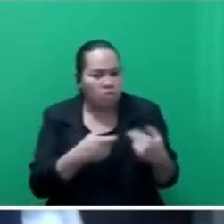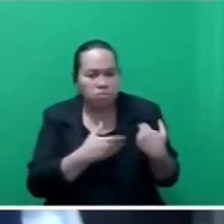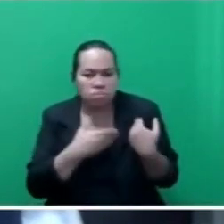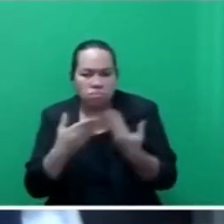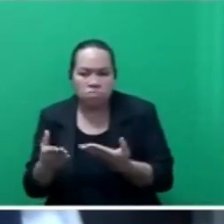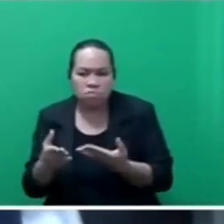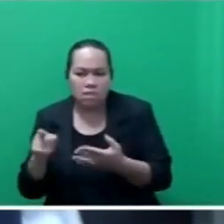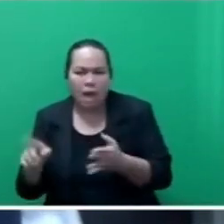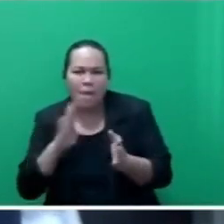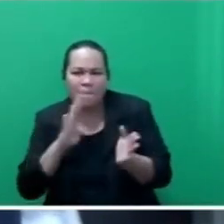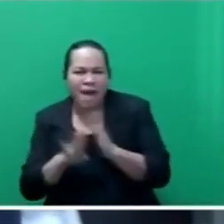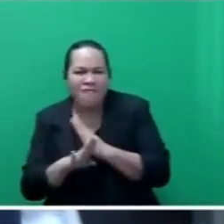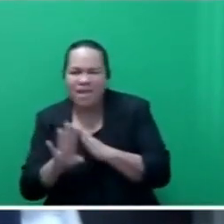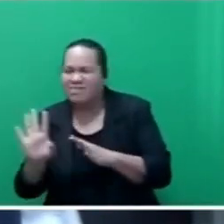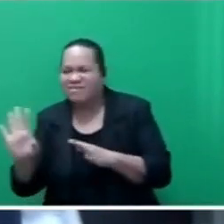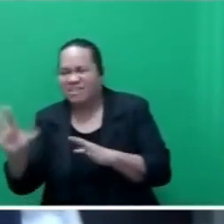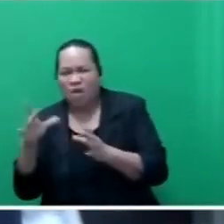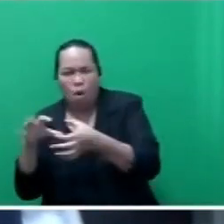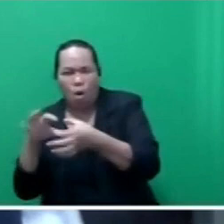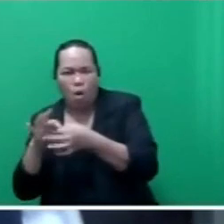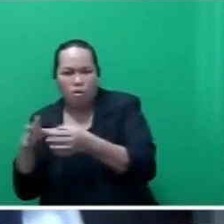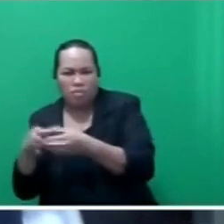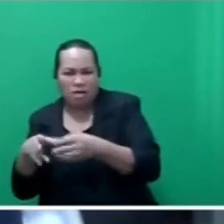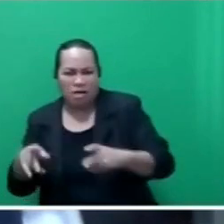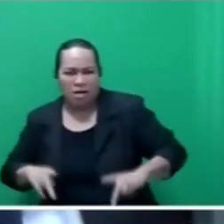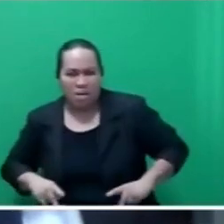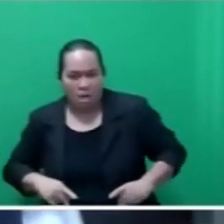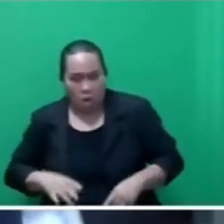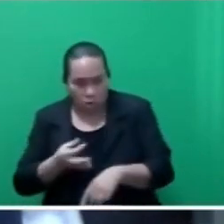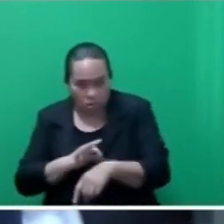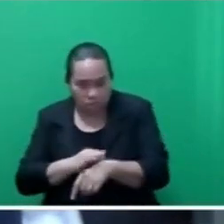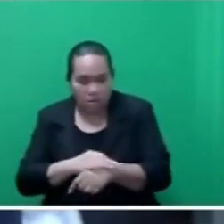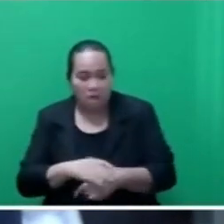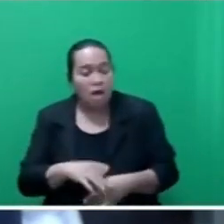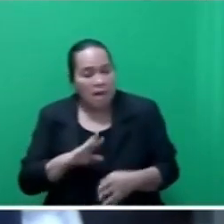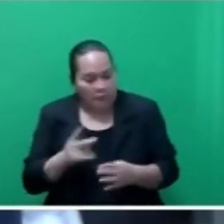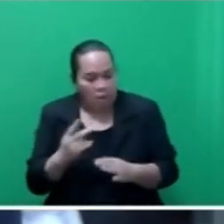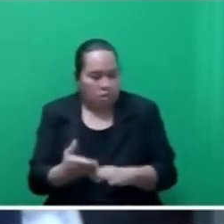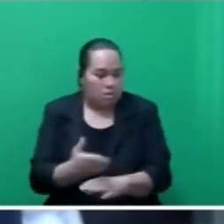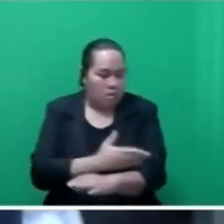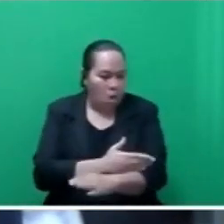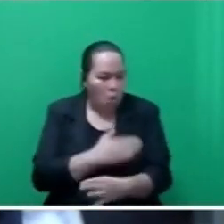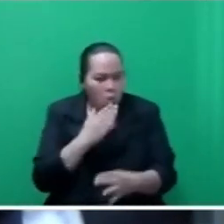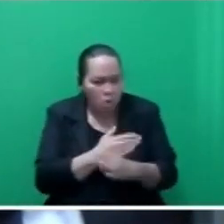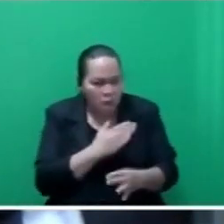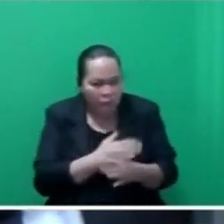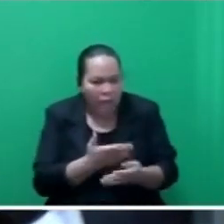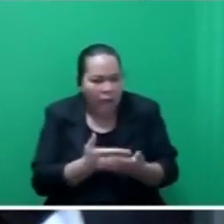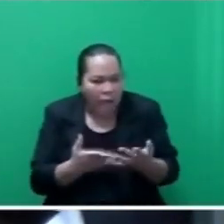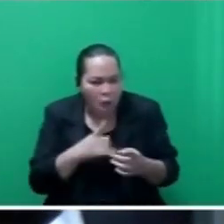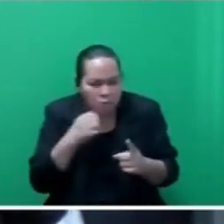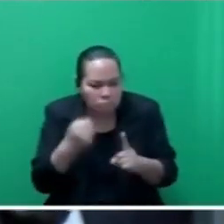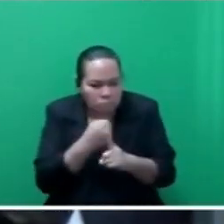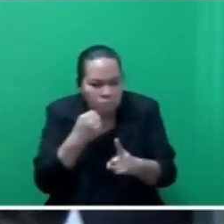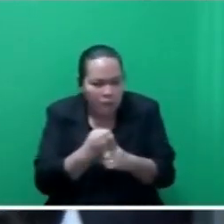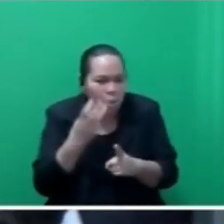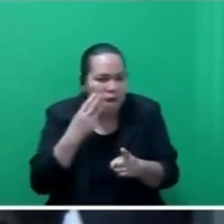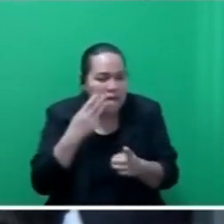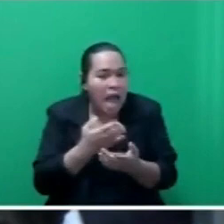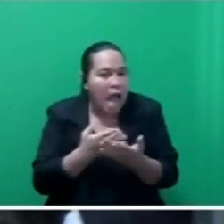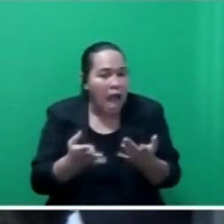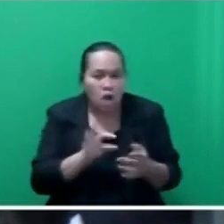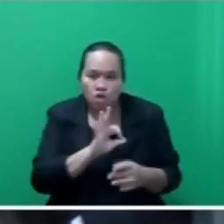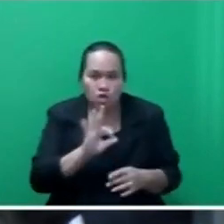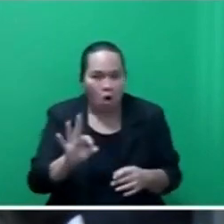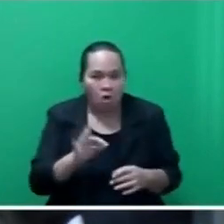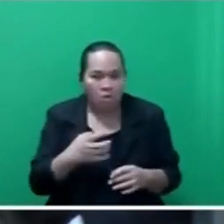around the preventative health aspects in preventing chronic renal failure